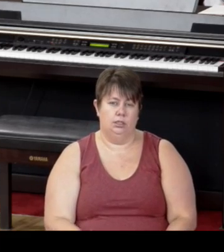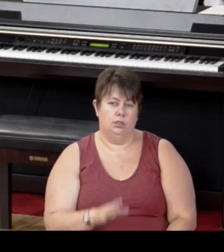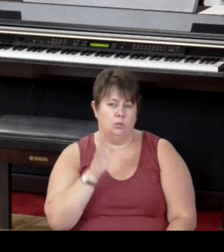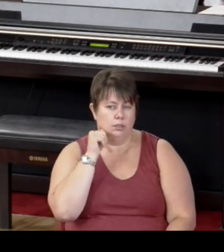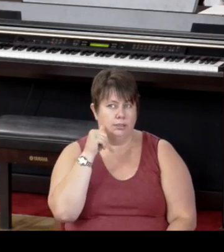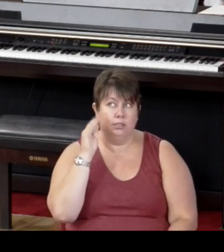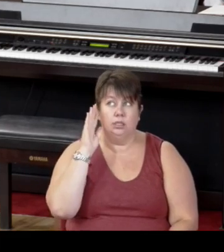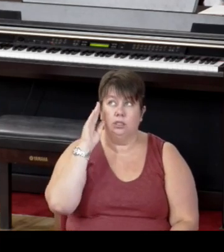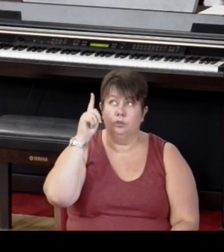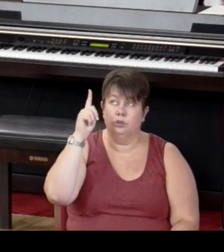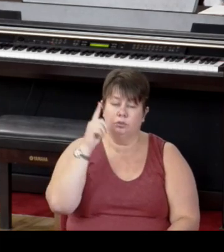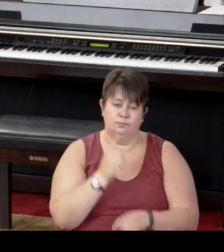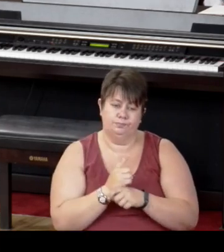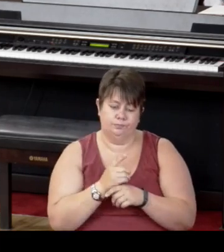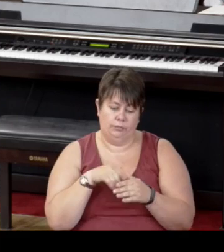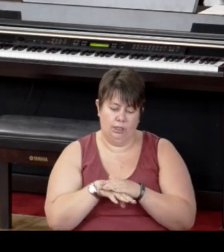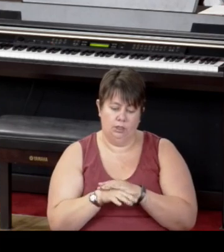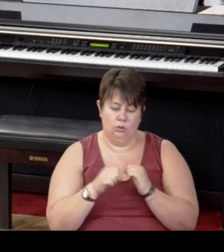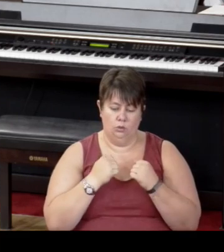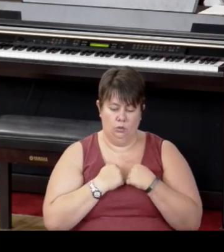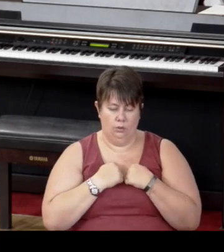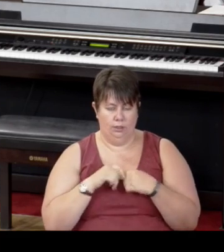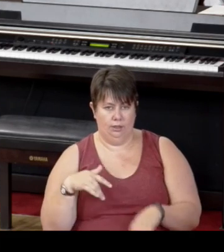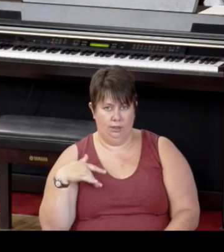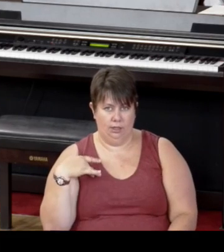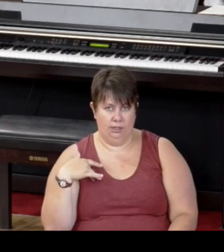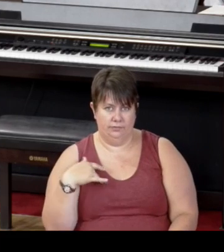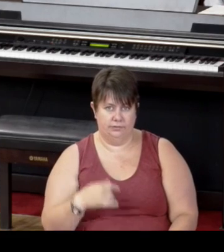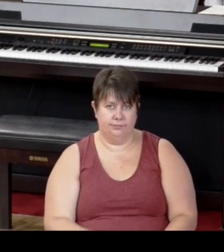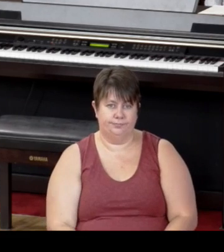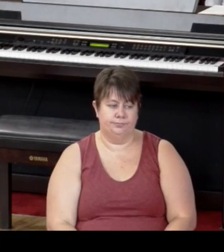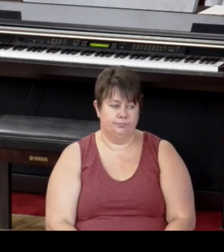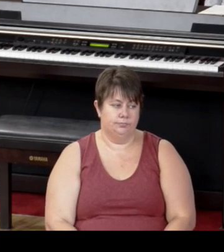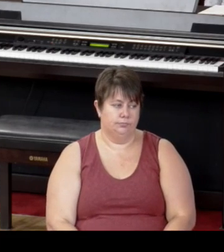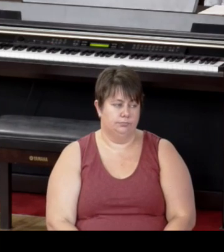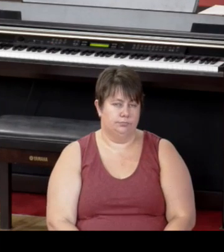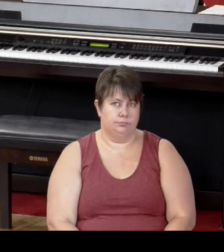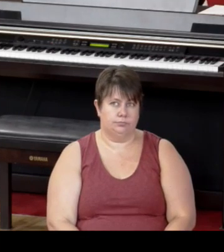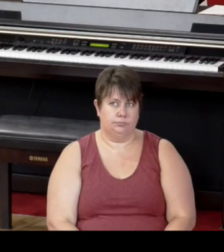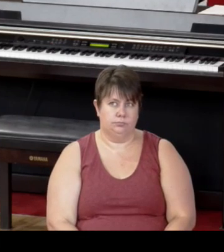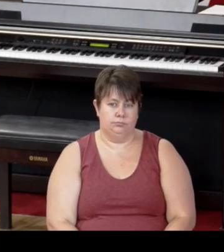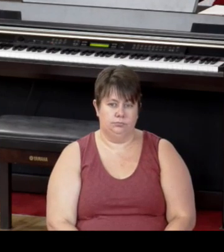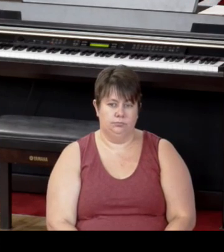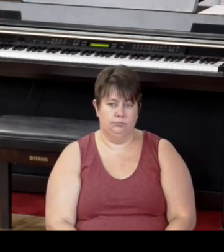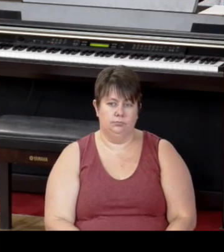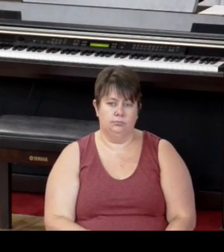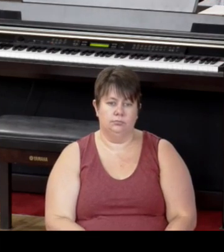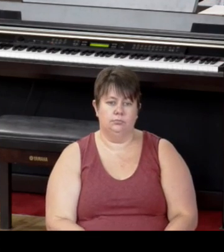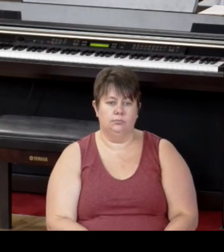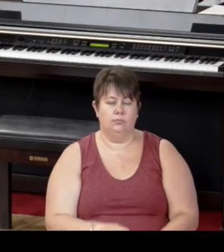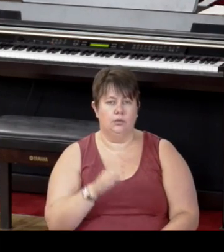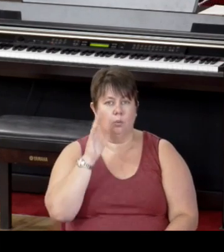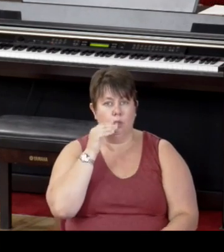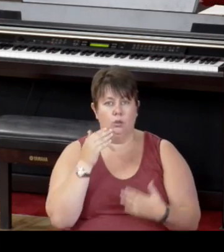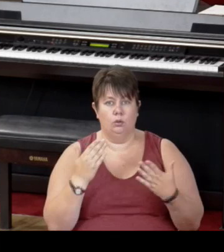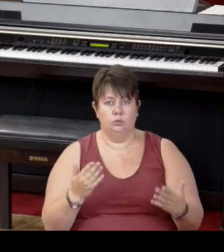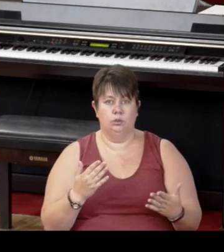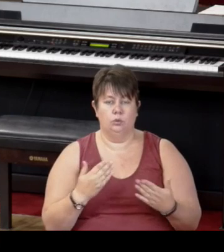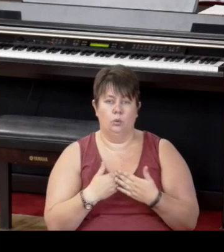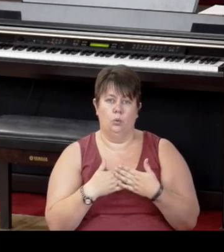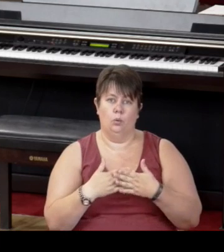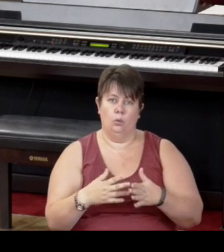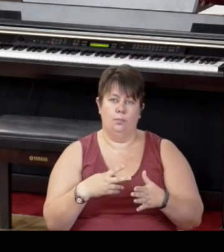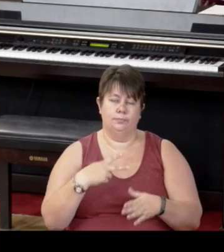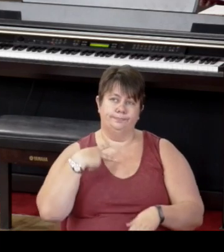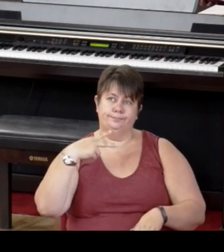of our lives. So let us look to God and worship him this day. We do so by standing and singing our opening hymn this